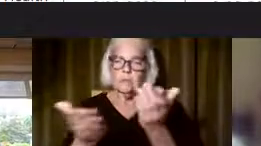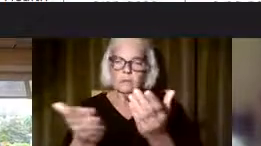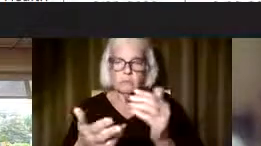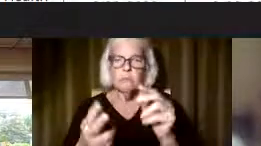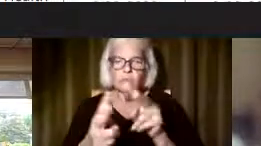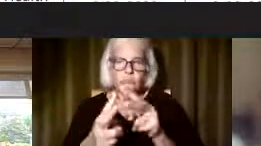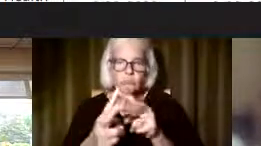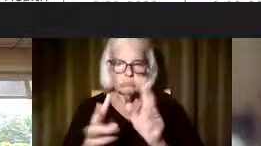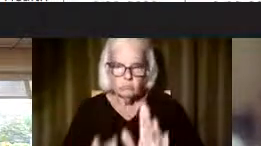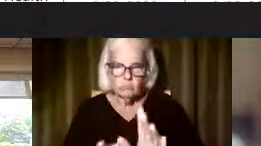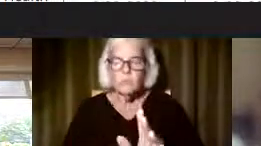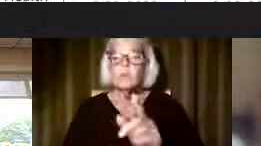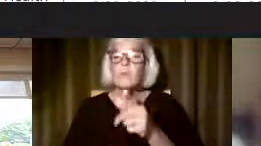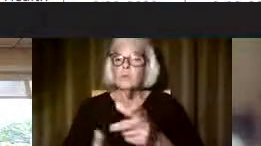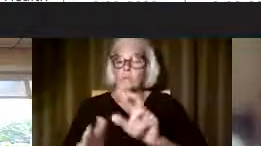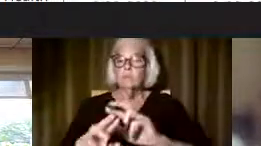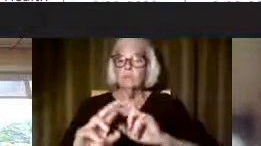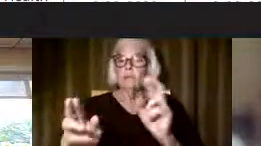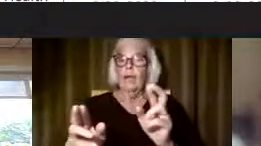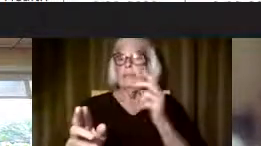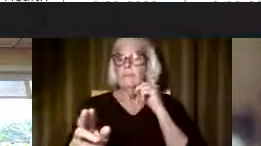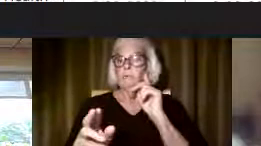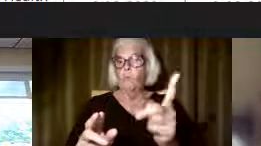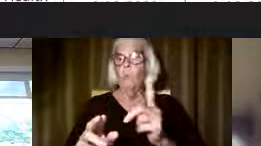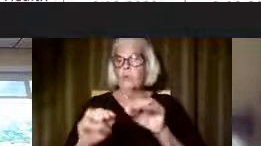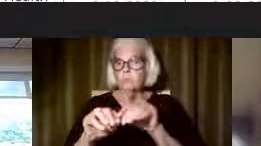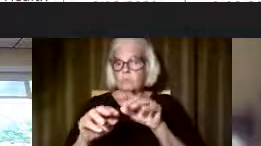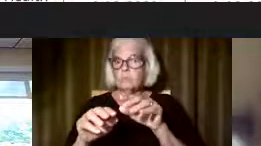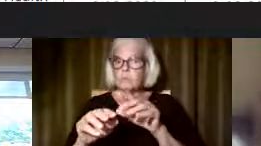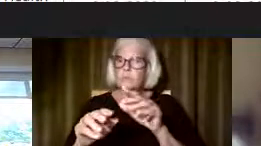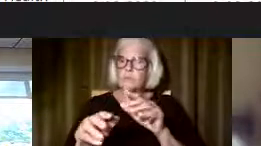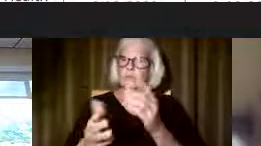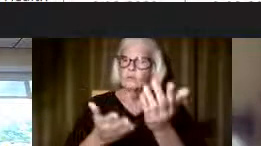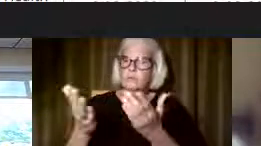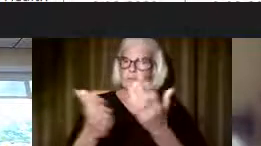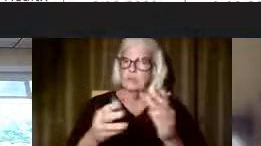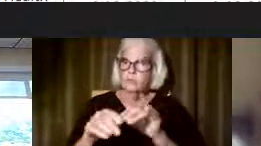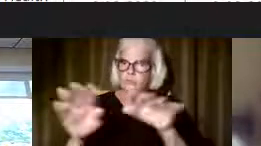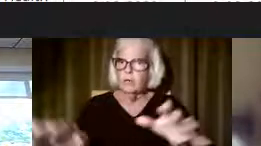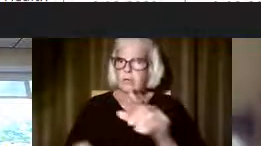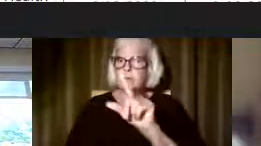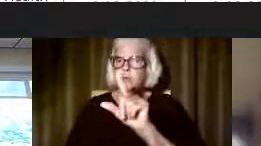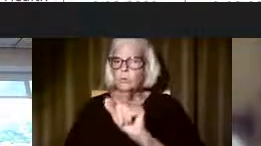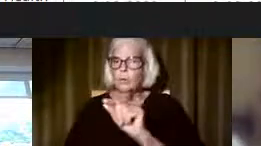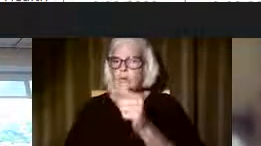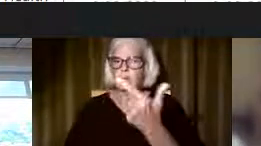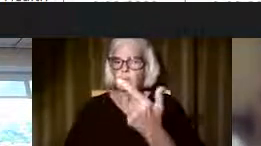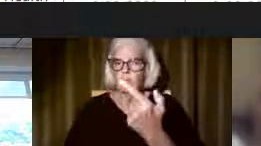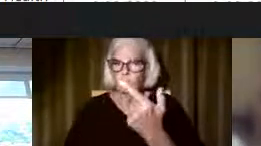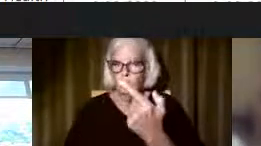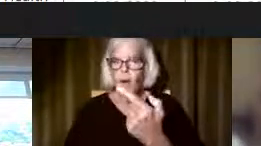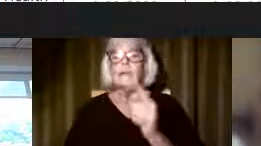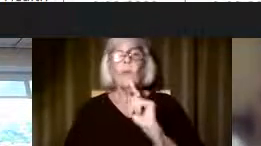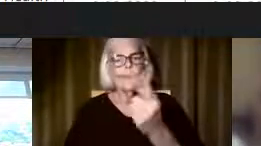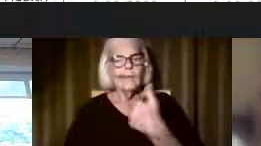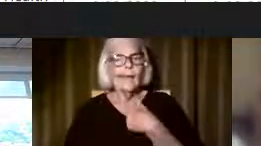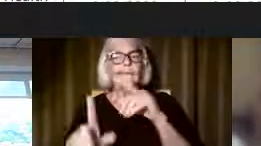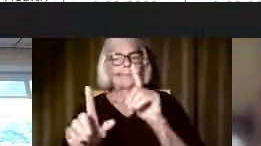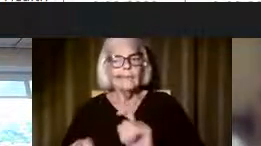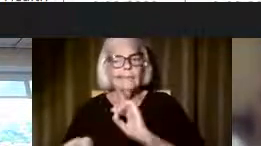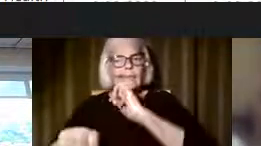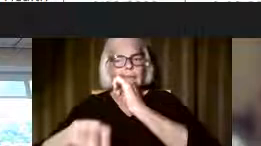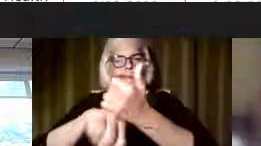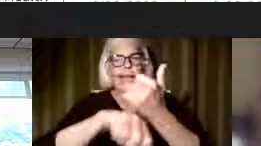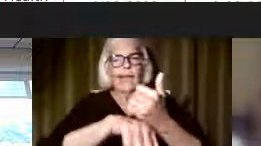we had testing sites throughout the state within about 30 minutes driving of anyone residing in the